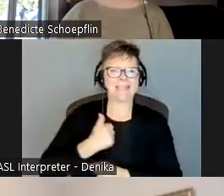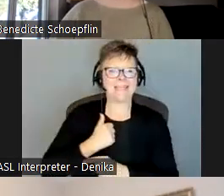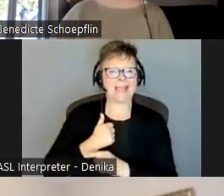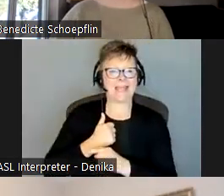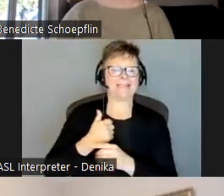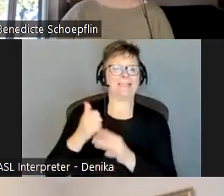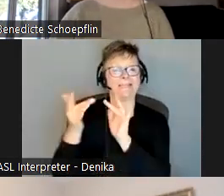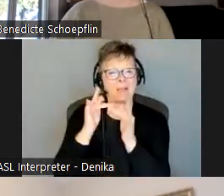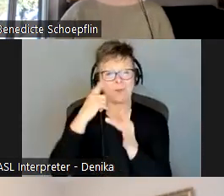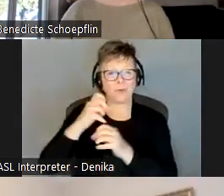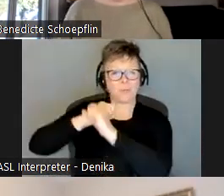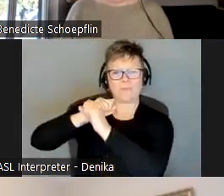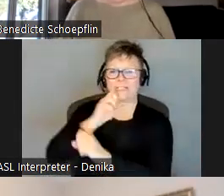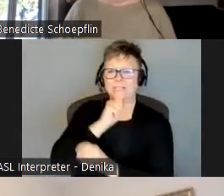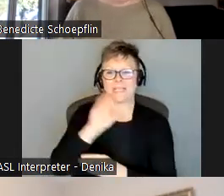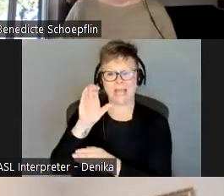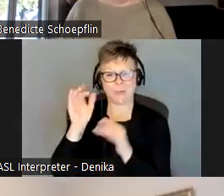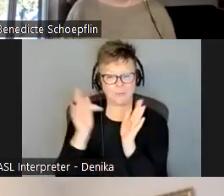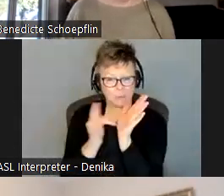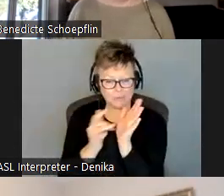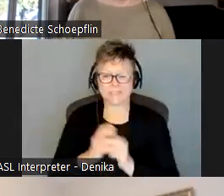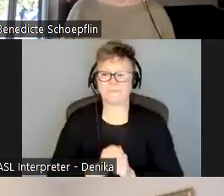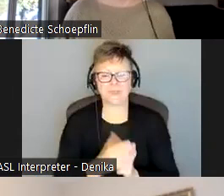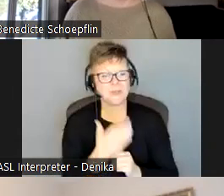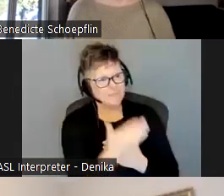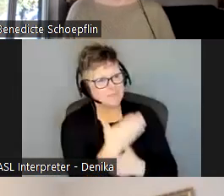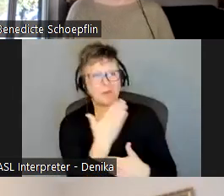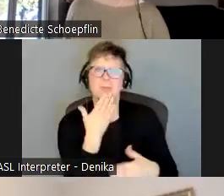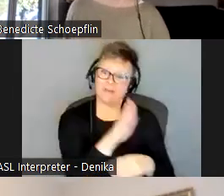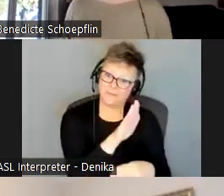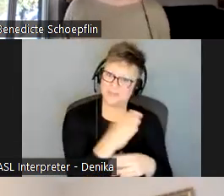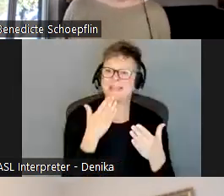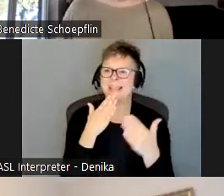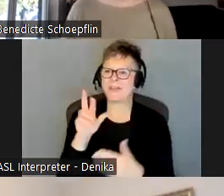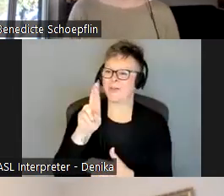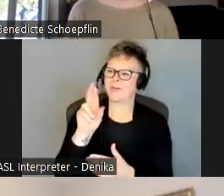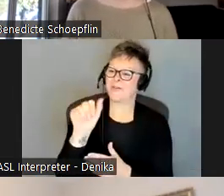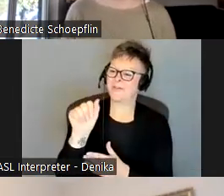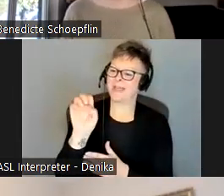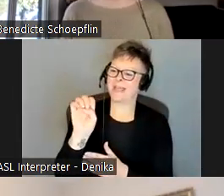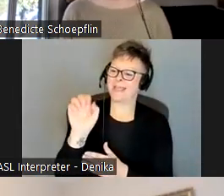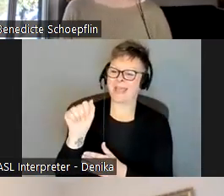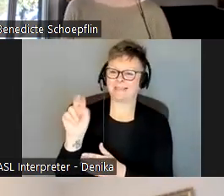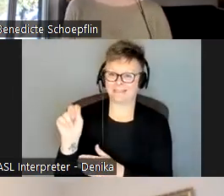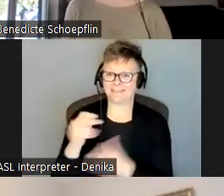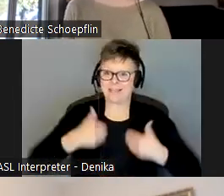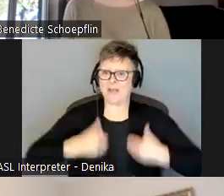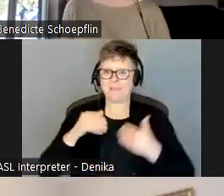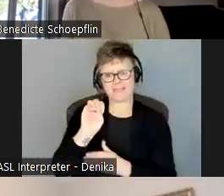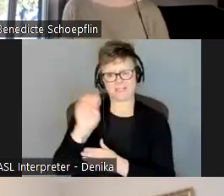Benedict. Good morning, good afternoon, everyone. Thank you, Rayanne. So as Rayanne mentioned, I'm the Executive Director